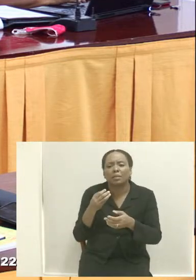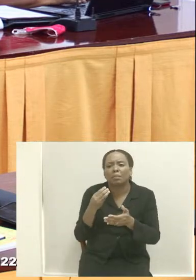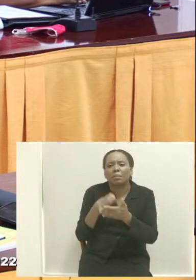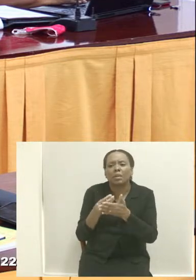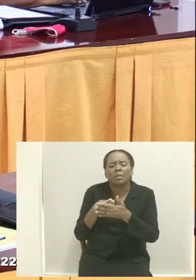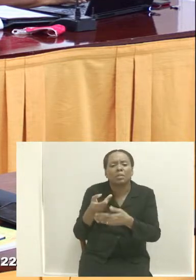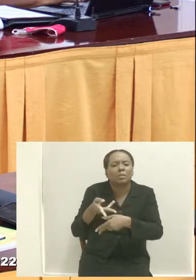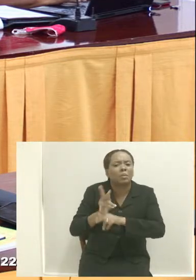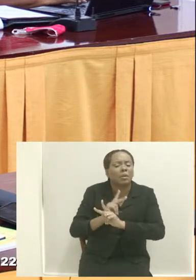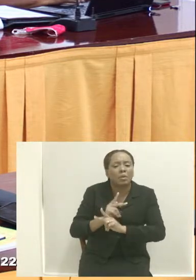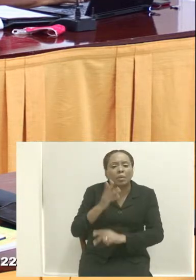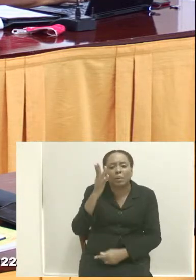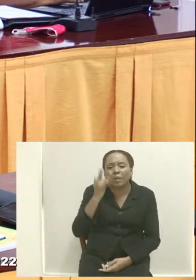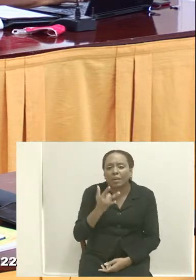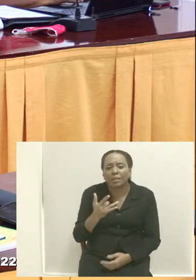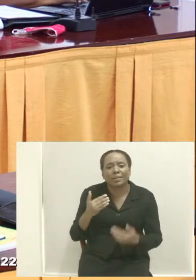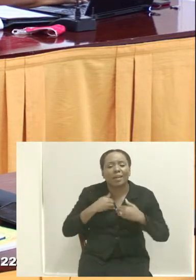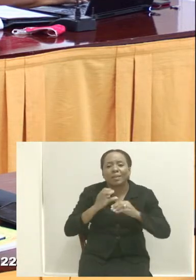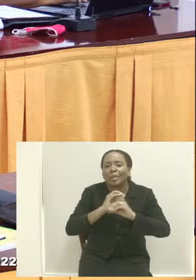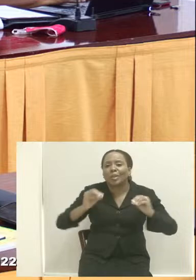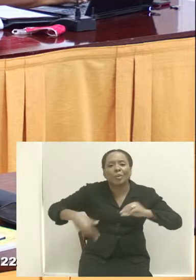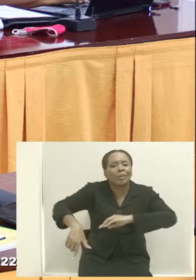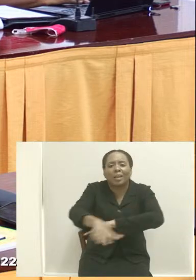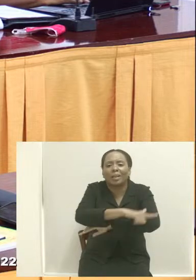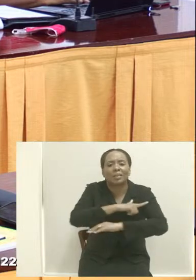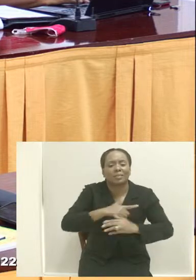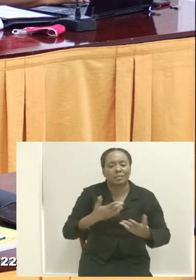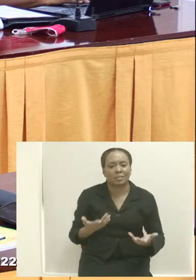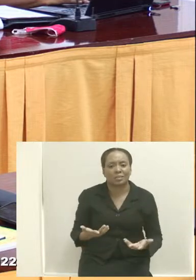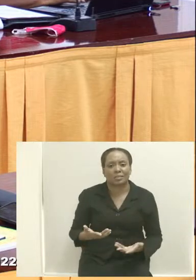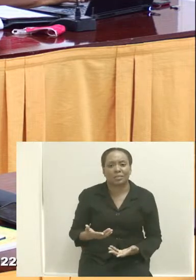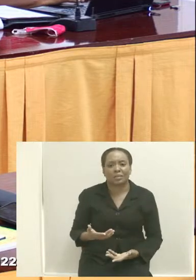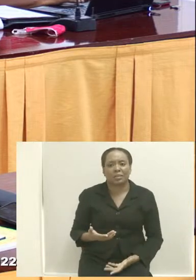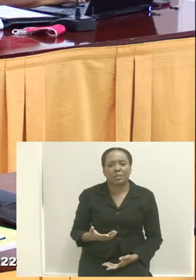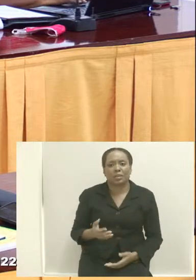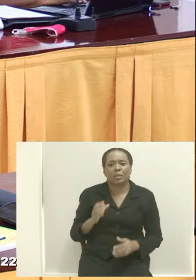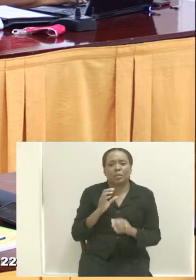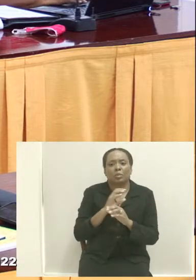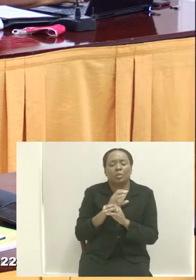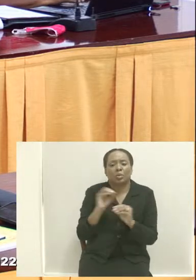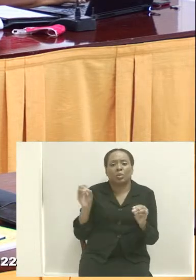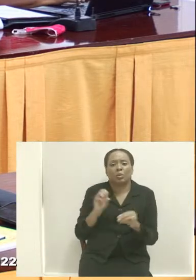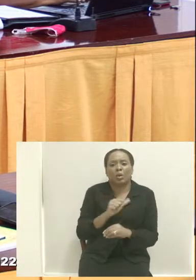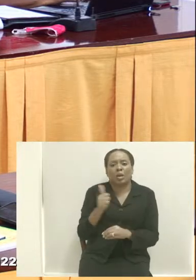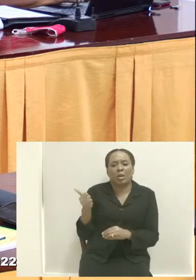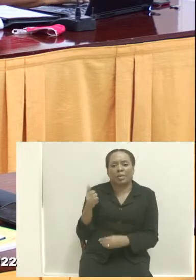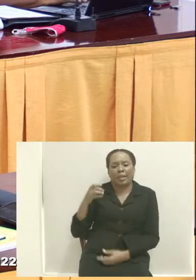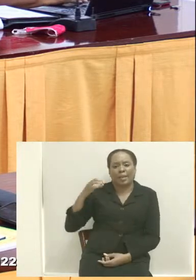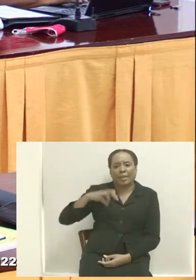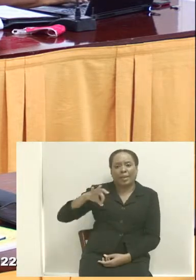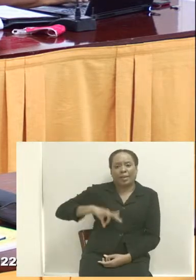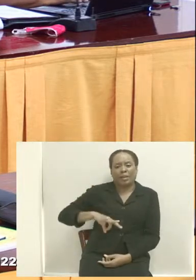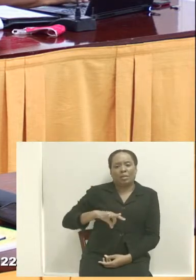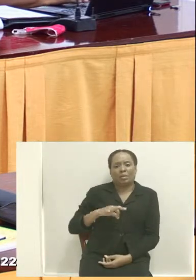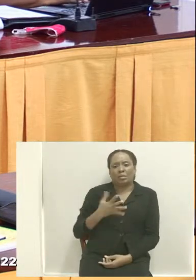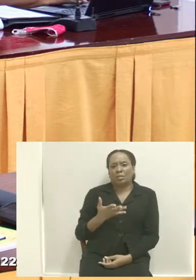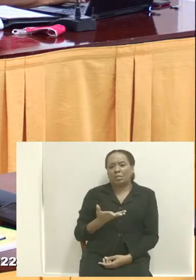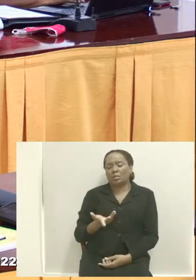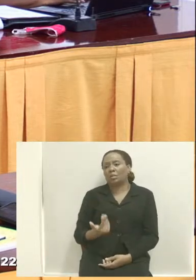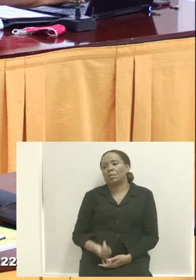people. A lot of business is turning over. So she has accounts receivables as part of her business